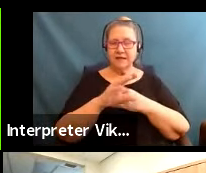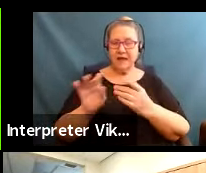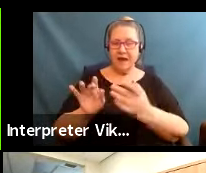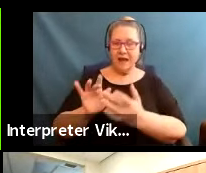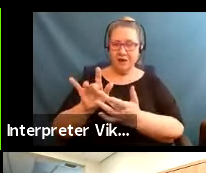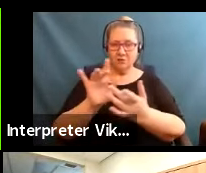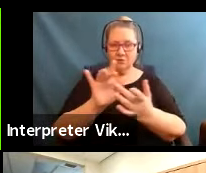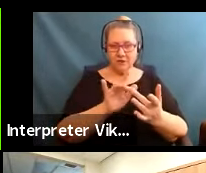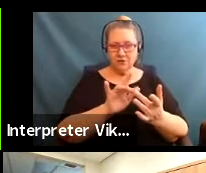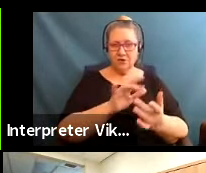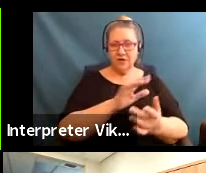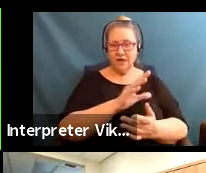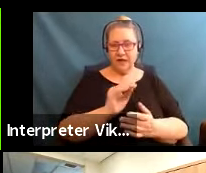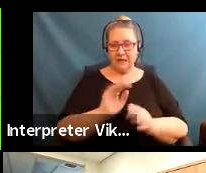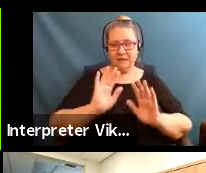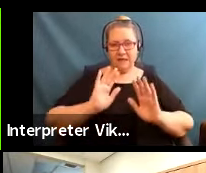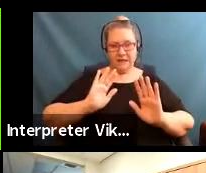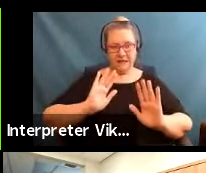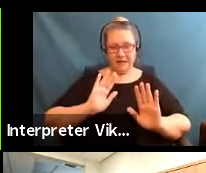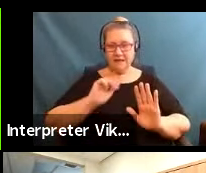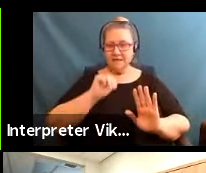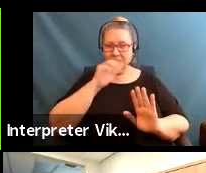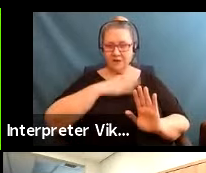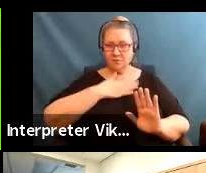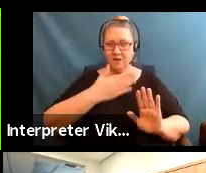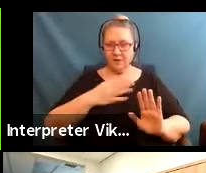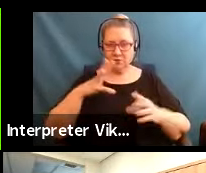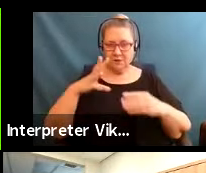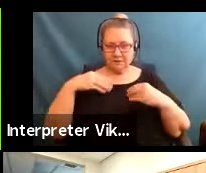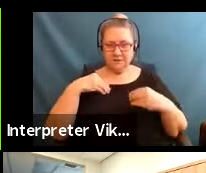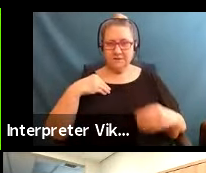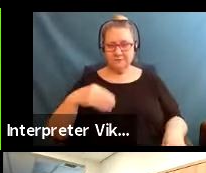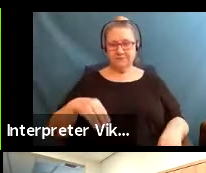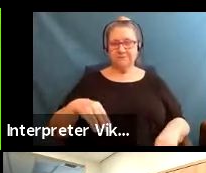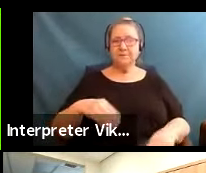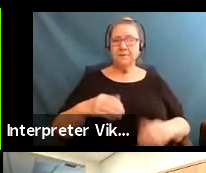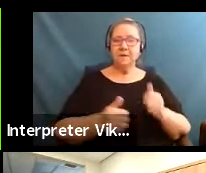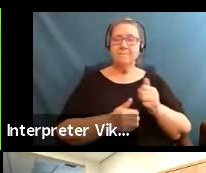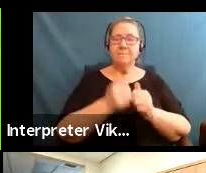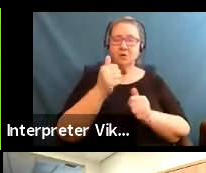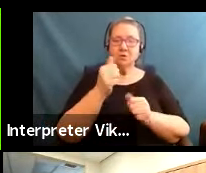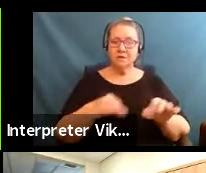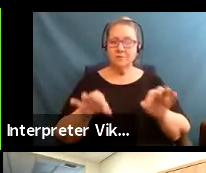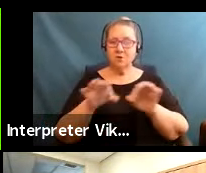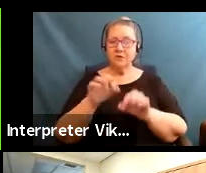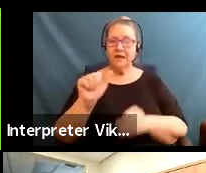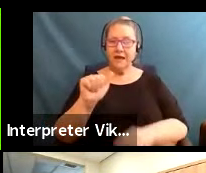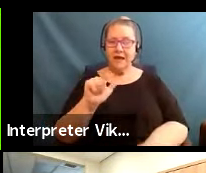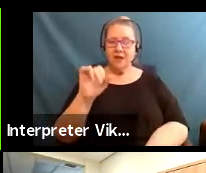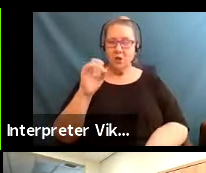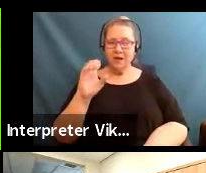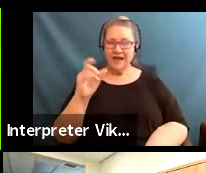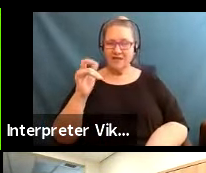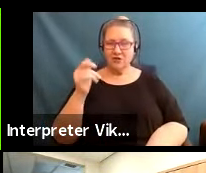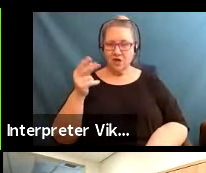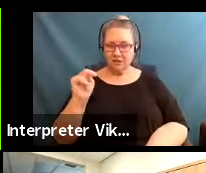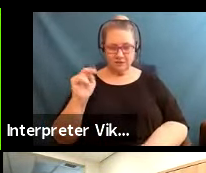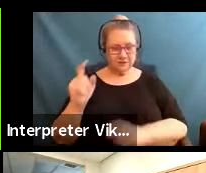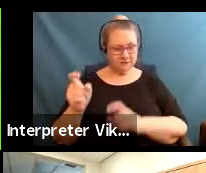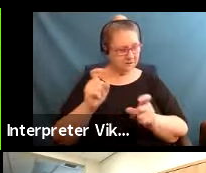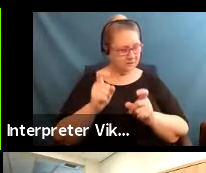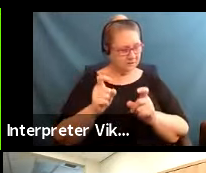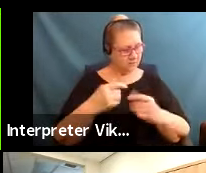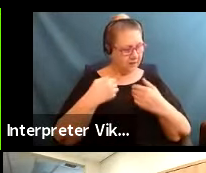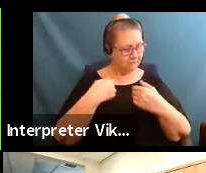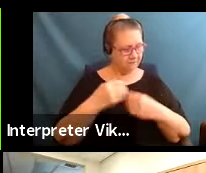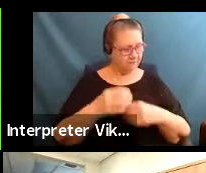outreach, and or hesitancy. And then I think, but really importantly, the allocation piece, I think, is what we do need to nail down, regardless of what framework we